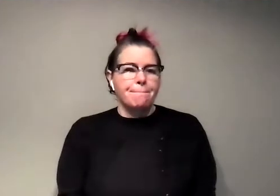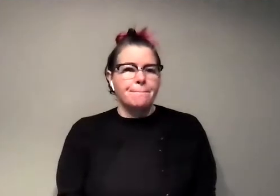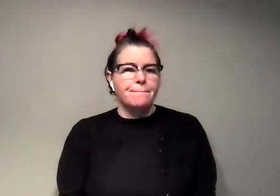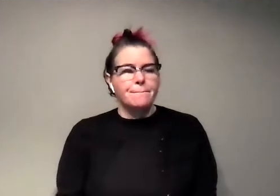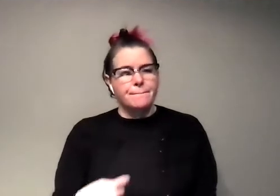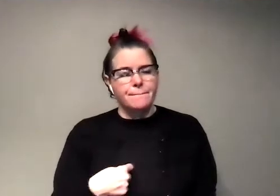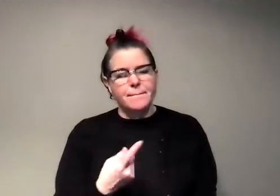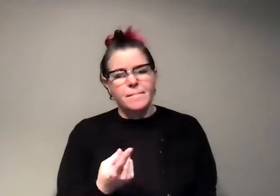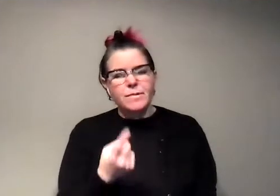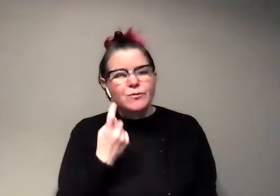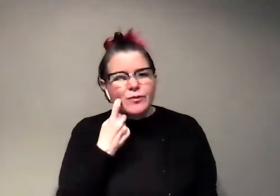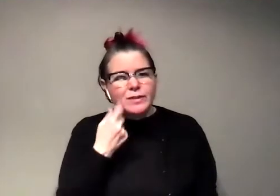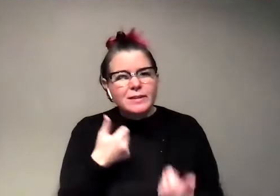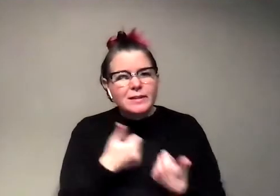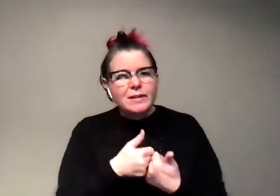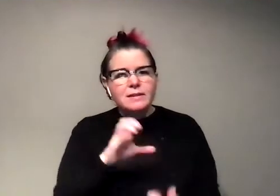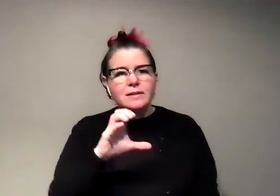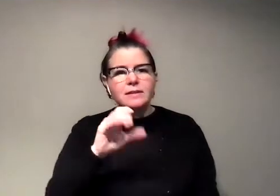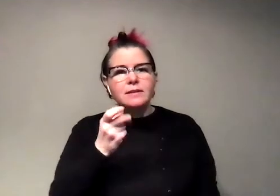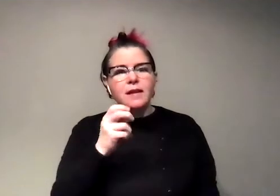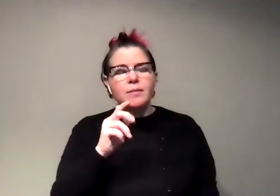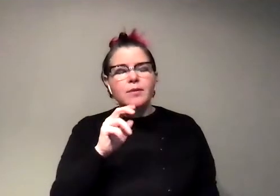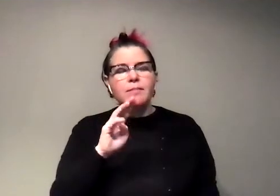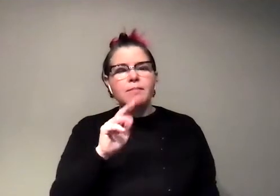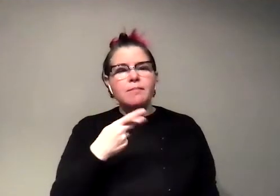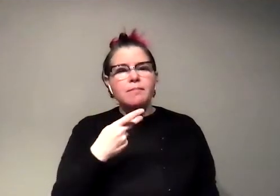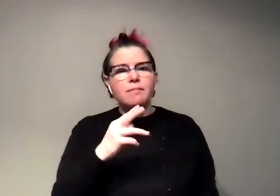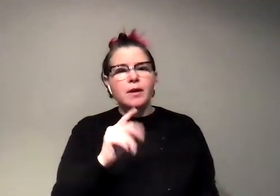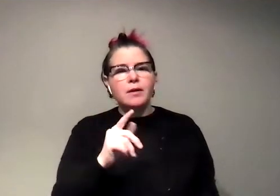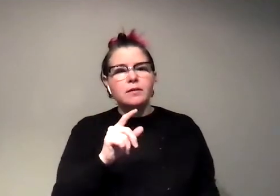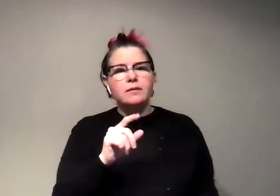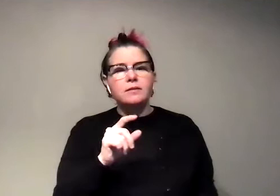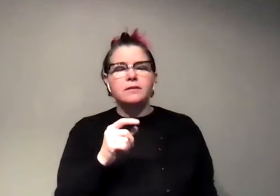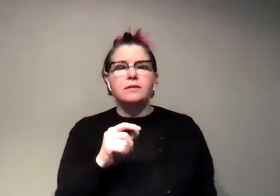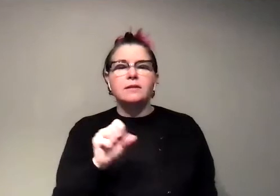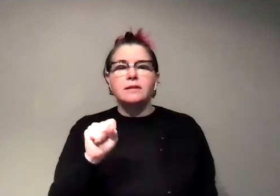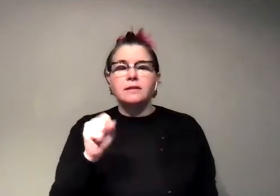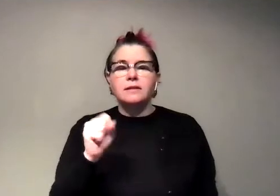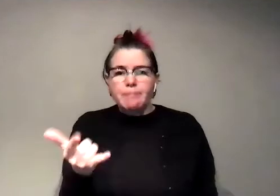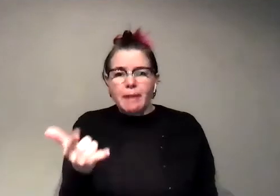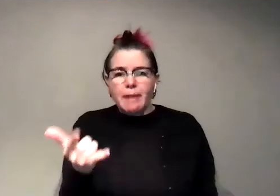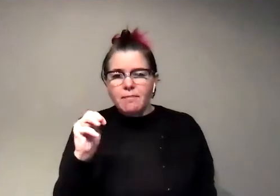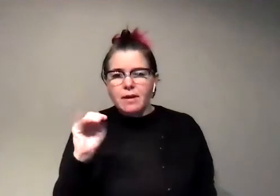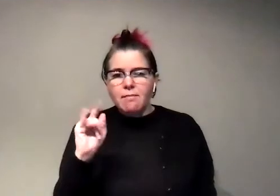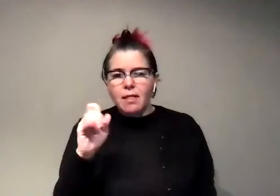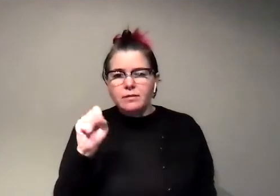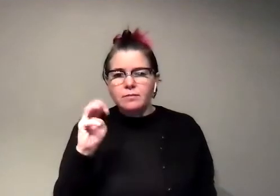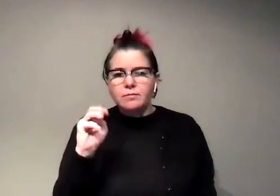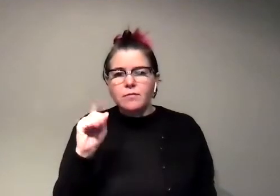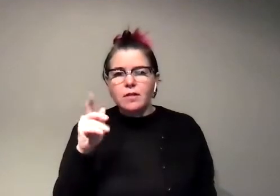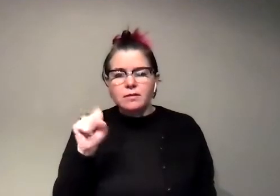some recent games like Cyberpunk 2077 and Spider-Man Miles Morales, and a Control. And I've talked about things